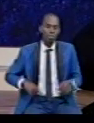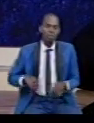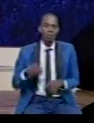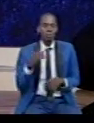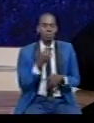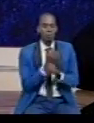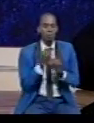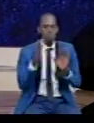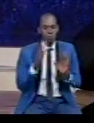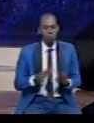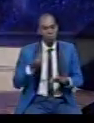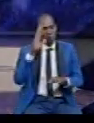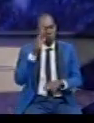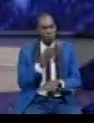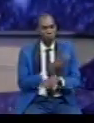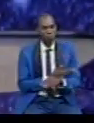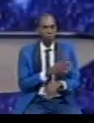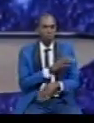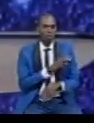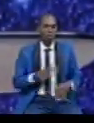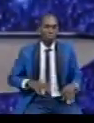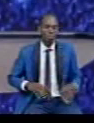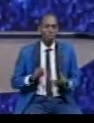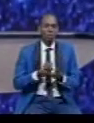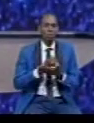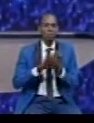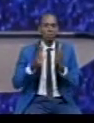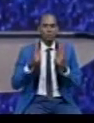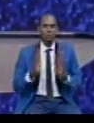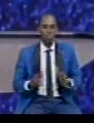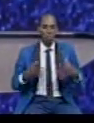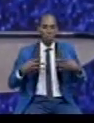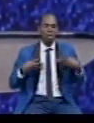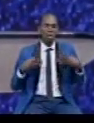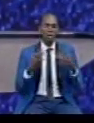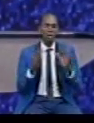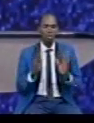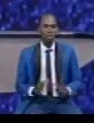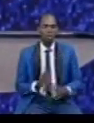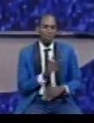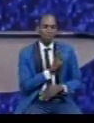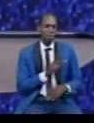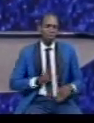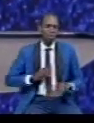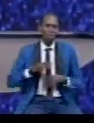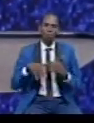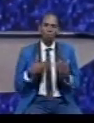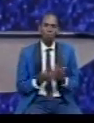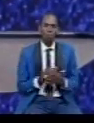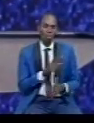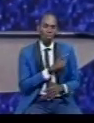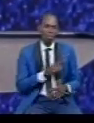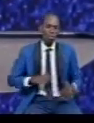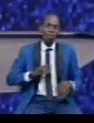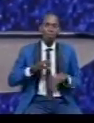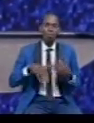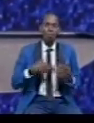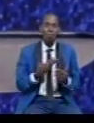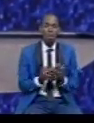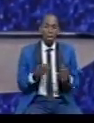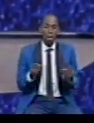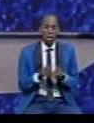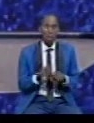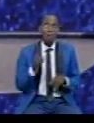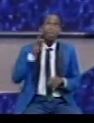a Savior, a Sanctifier, a Healer, the King of Kings, the Lord of Lords, as he pleased the